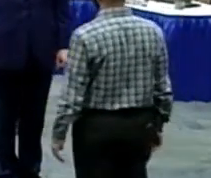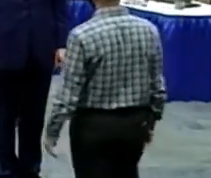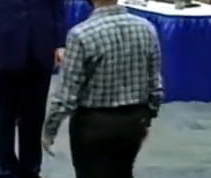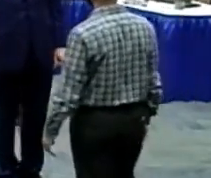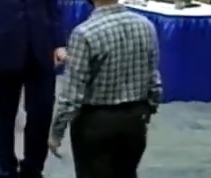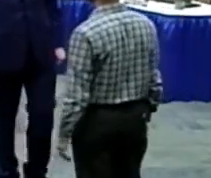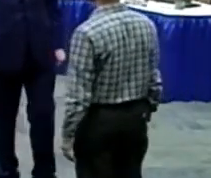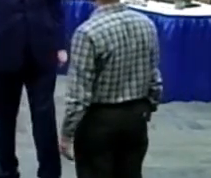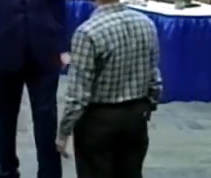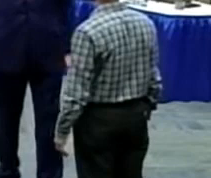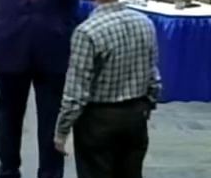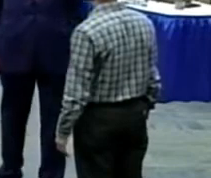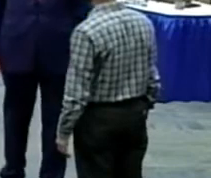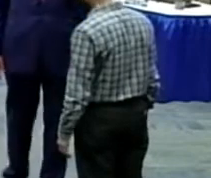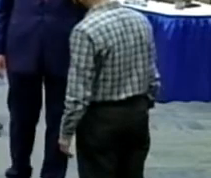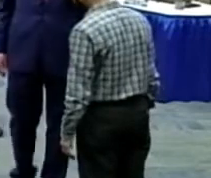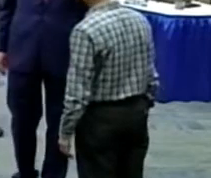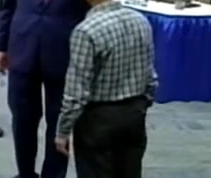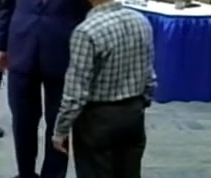Samantha, my middle one.